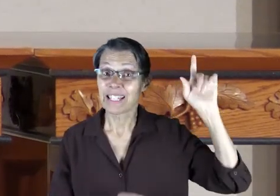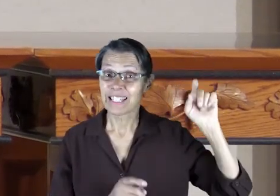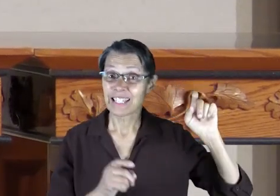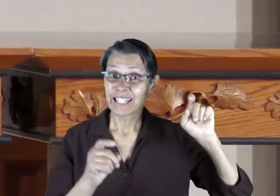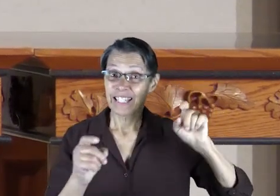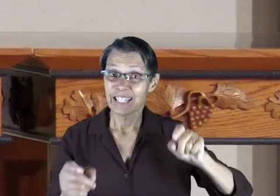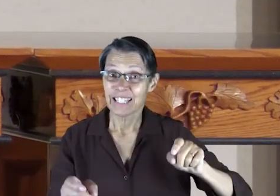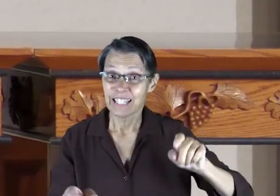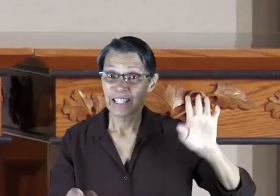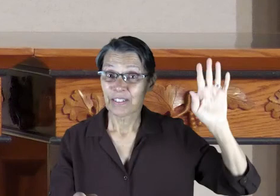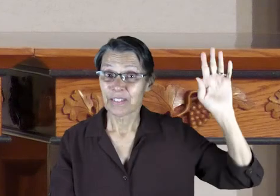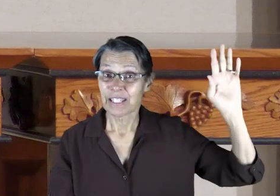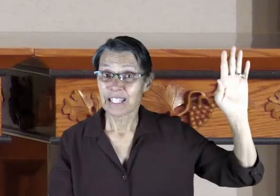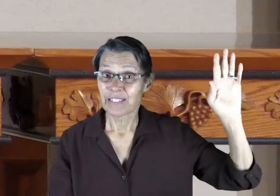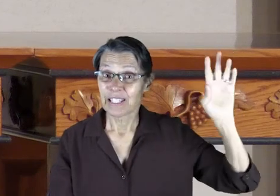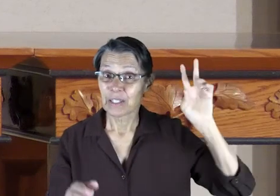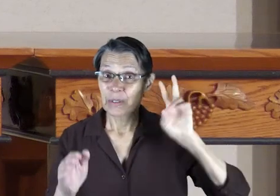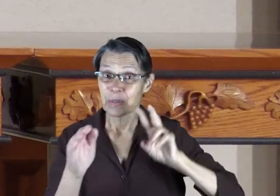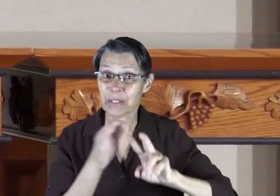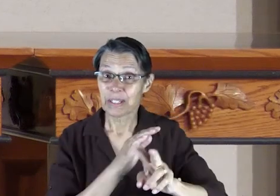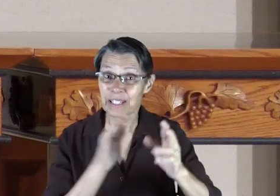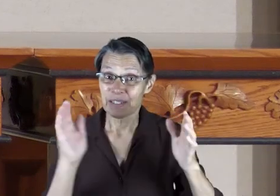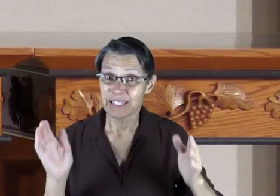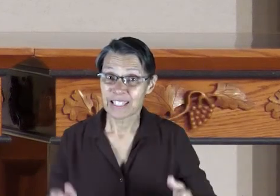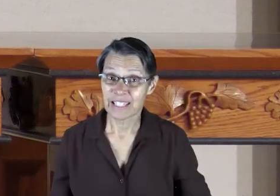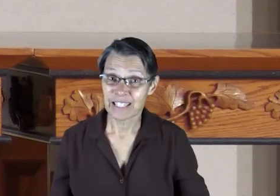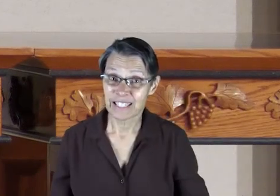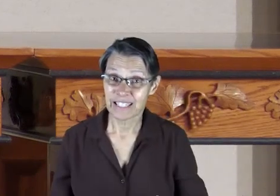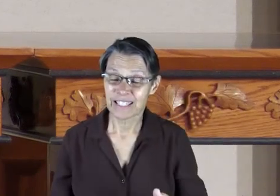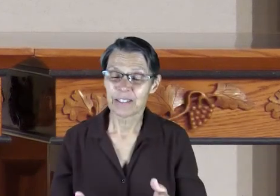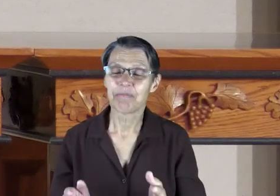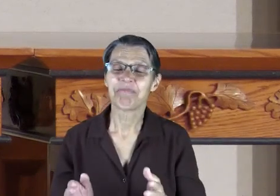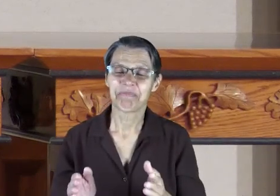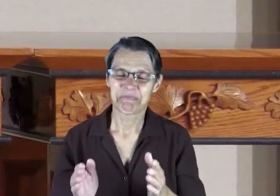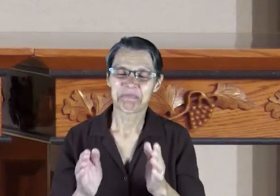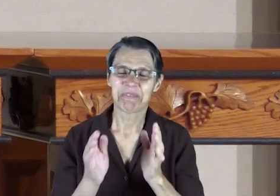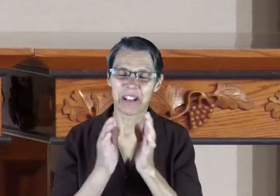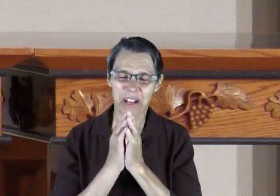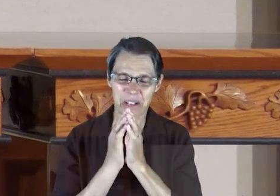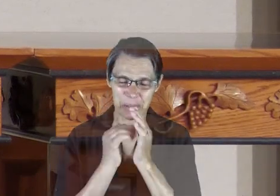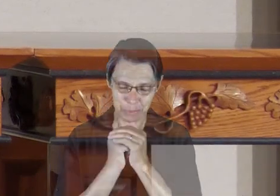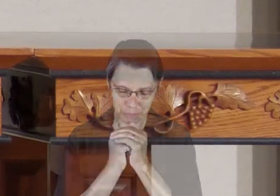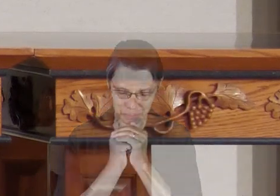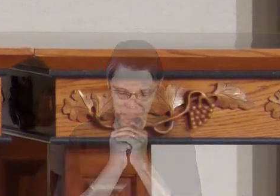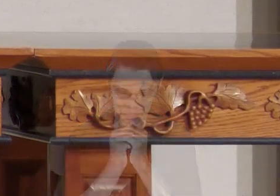of the promise of eternity. Amen.